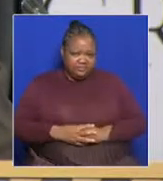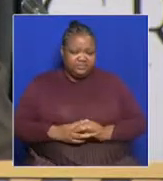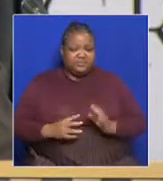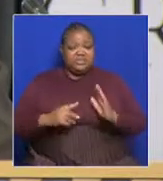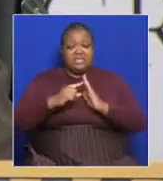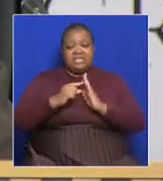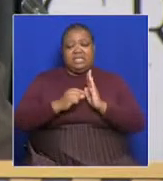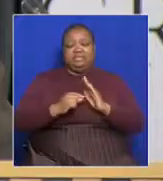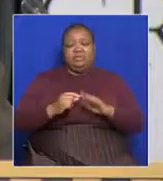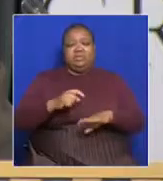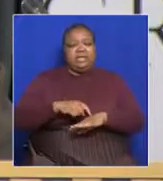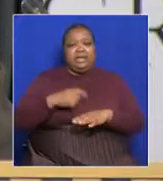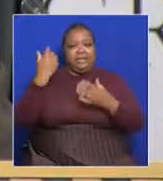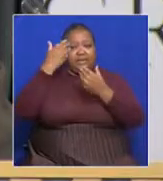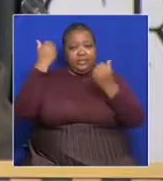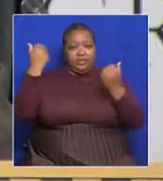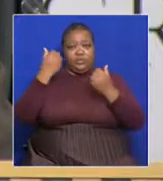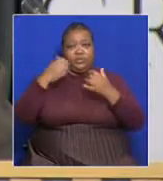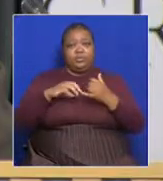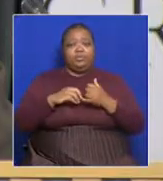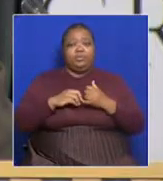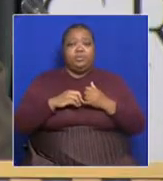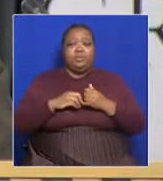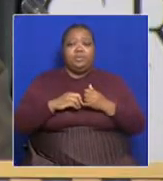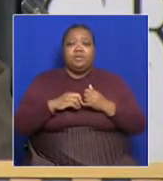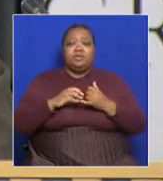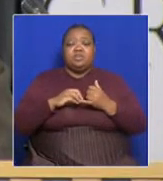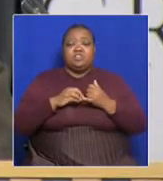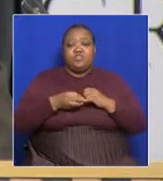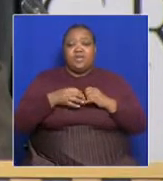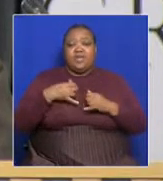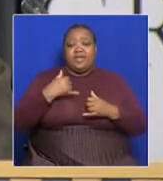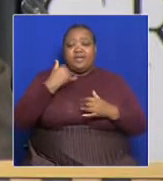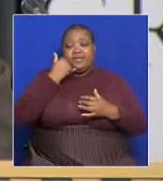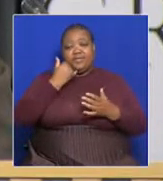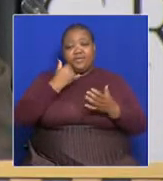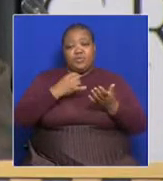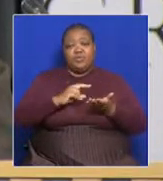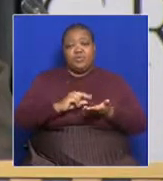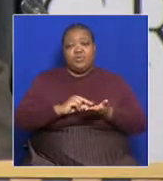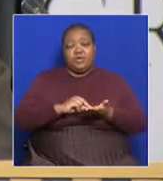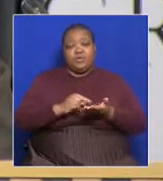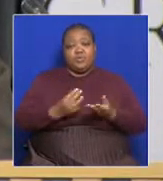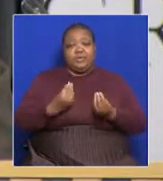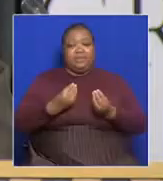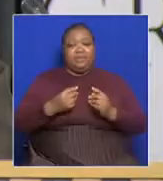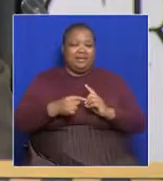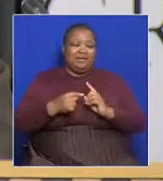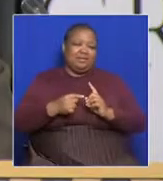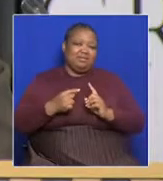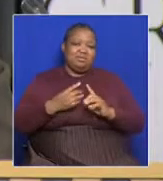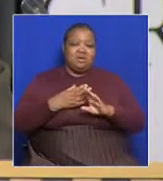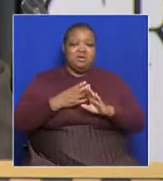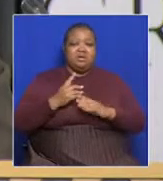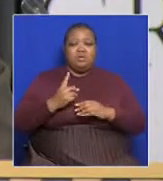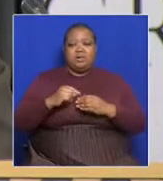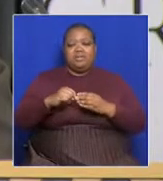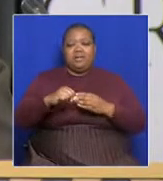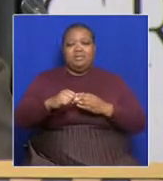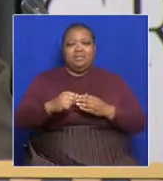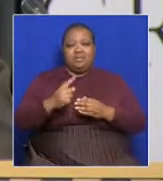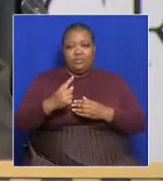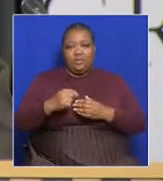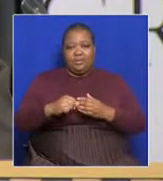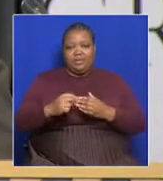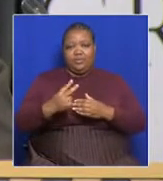say, I did try for my cell phone records, but I would have asked her maybe in a month or two down the line. And she